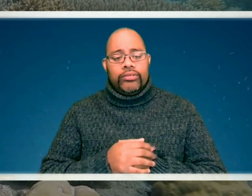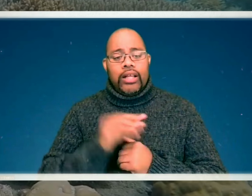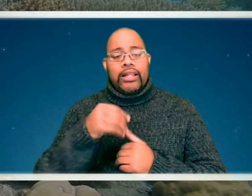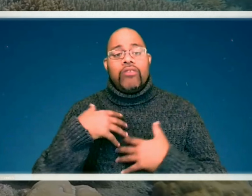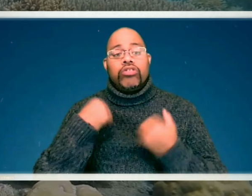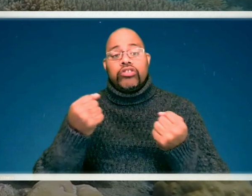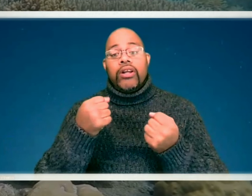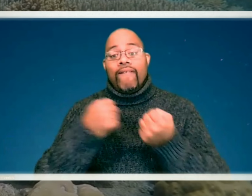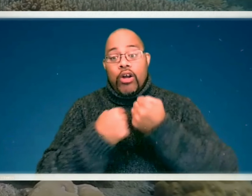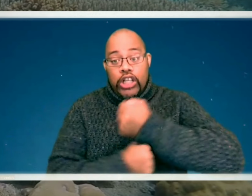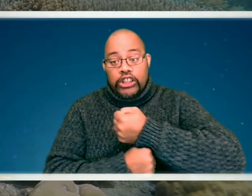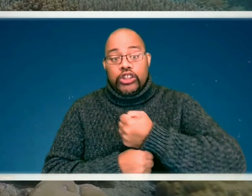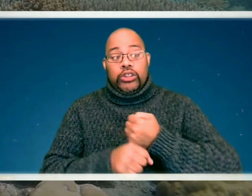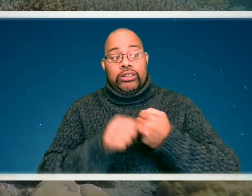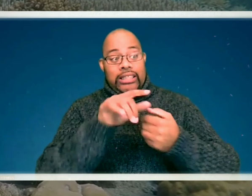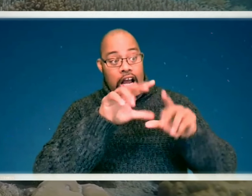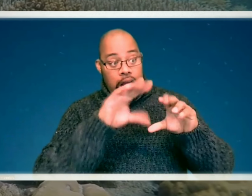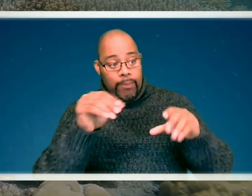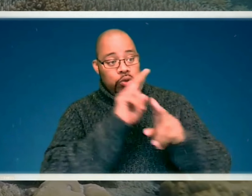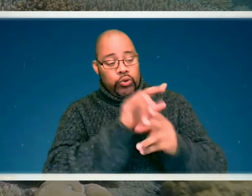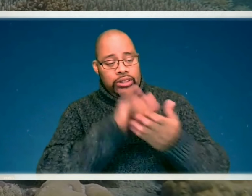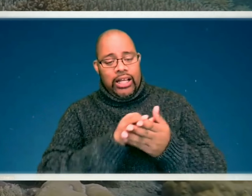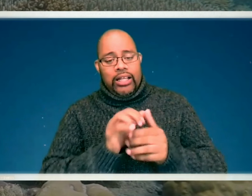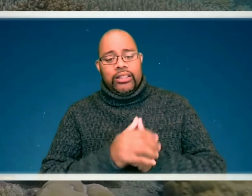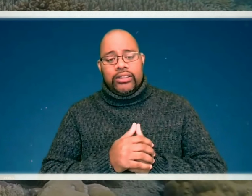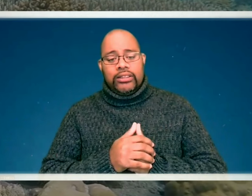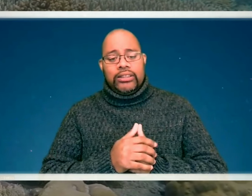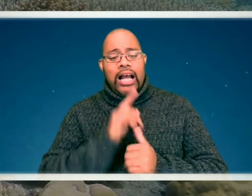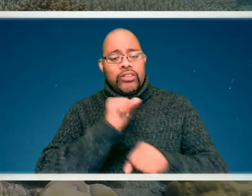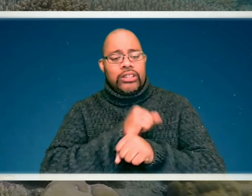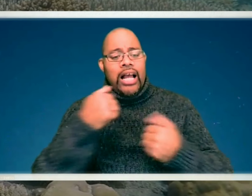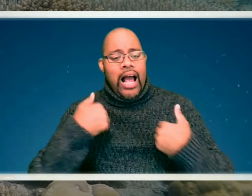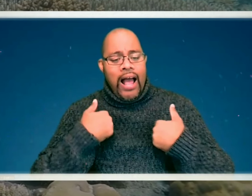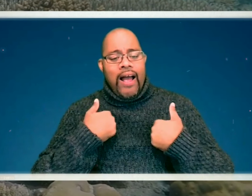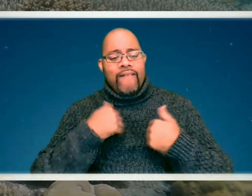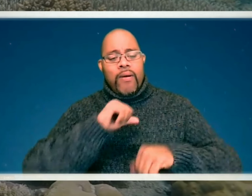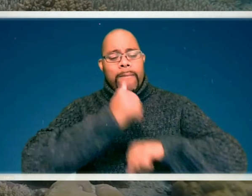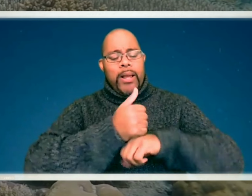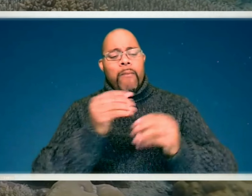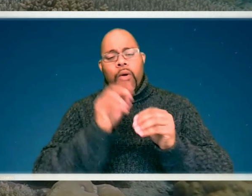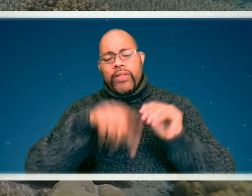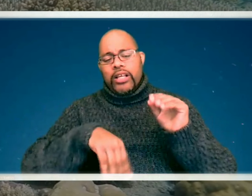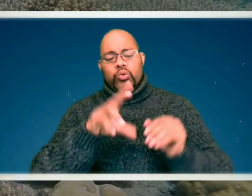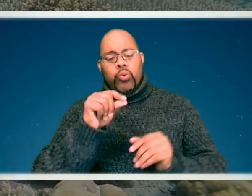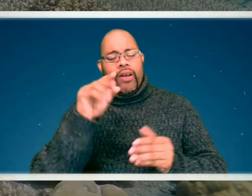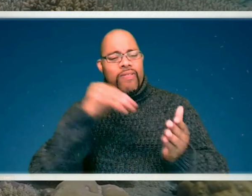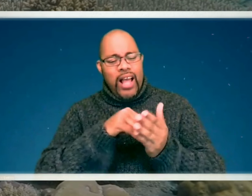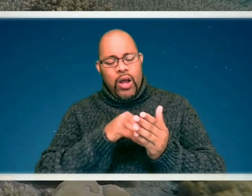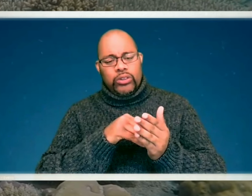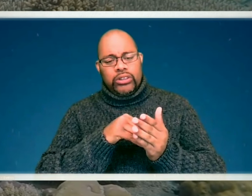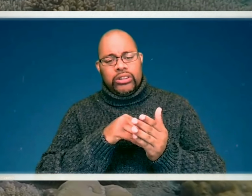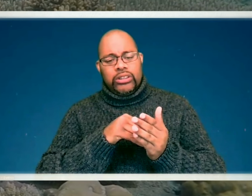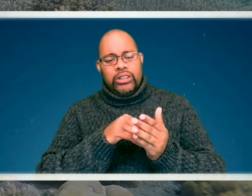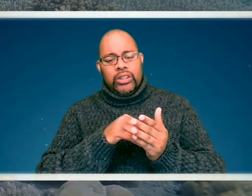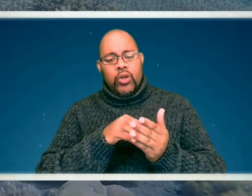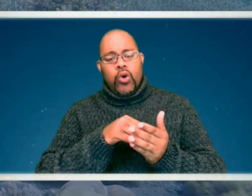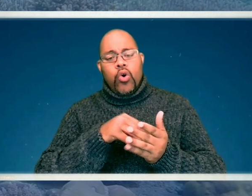has actually been using this method since 2012, and they actually have outplanted more than 120,000 corals onto the Florida Reef